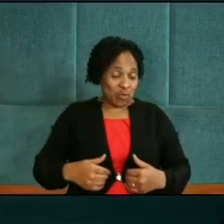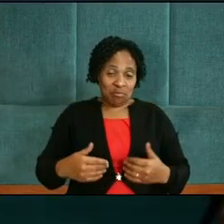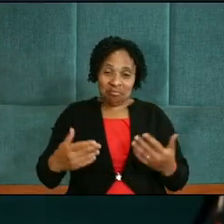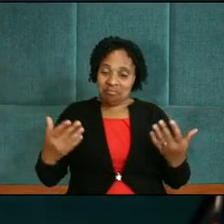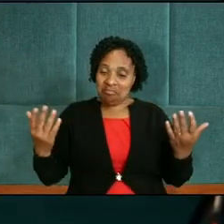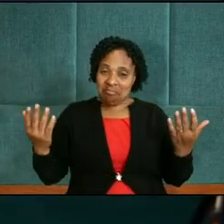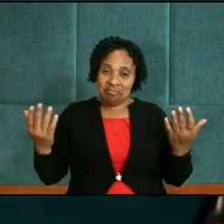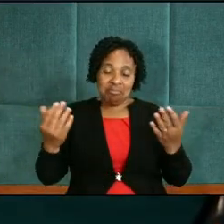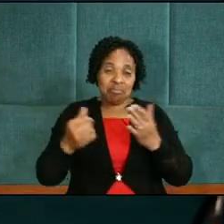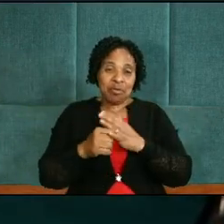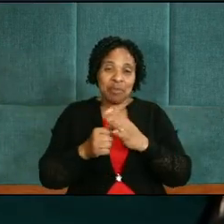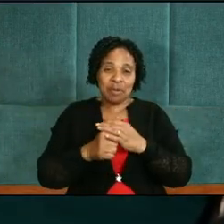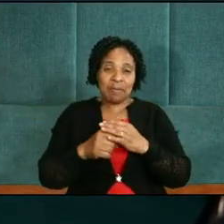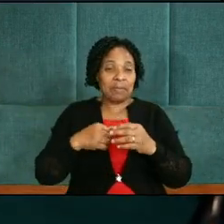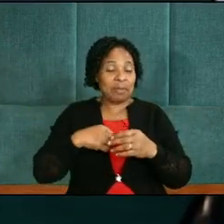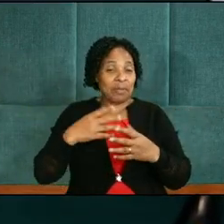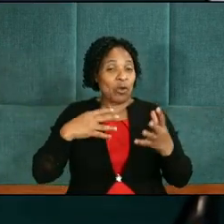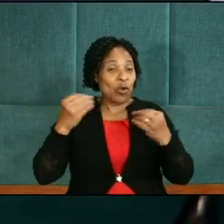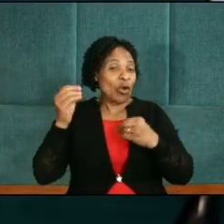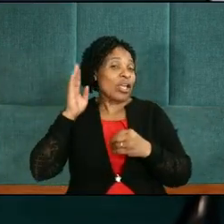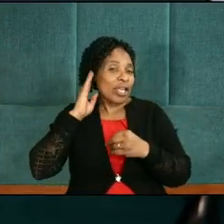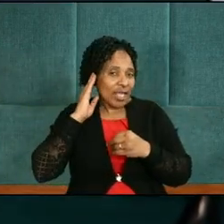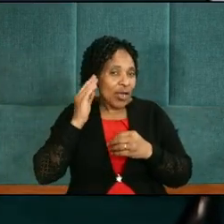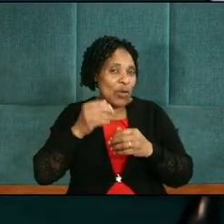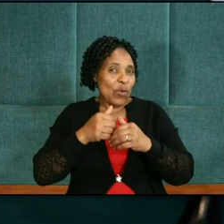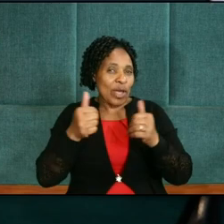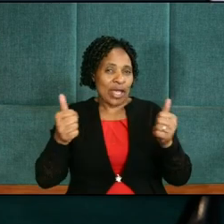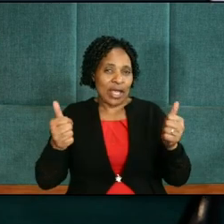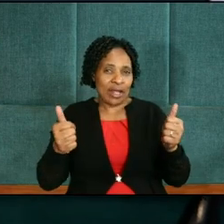think there are going to be a lot of beep beeps